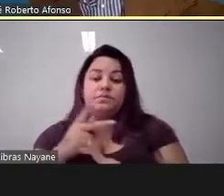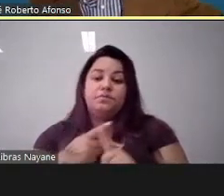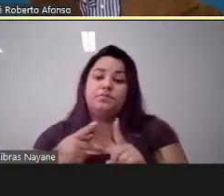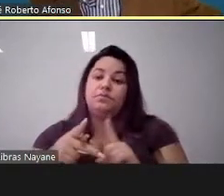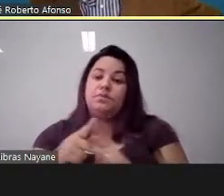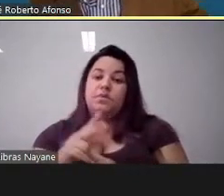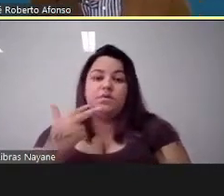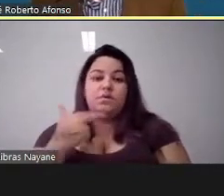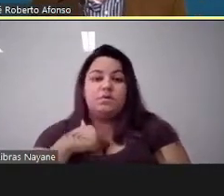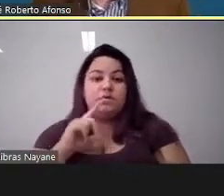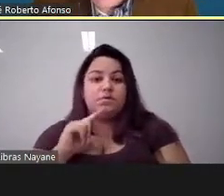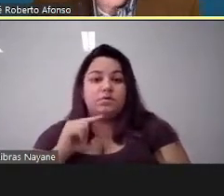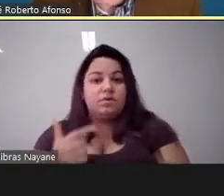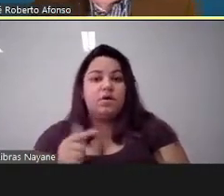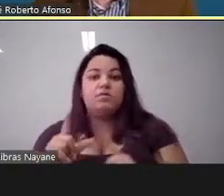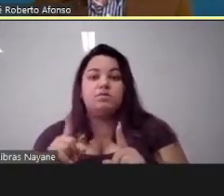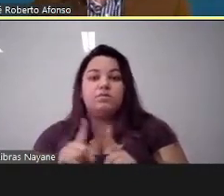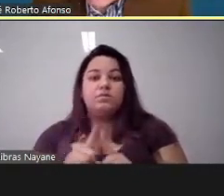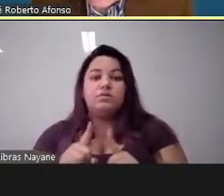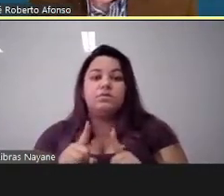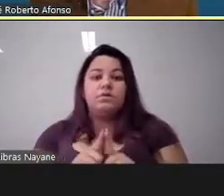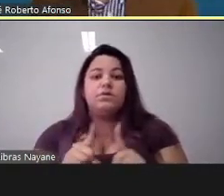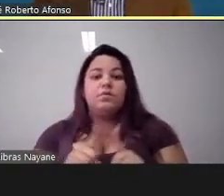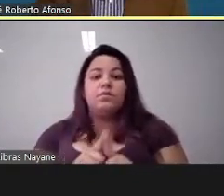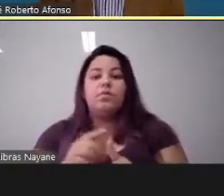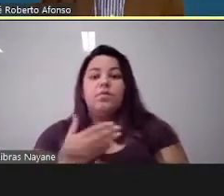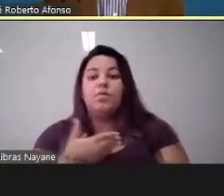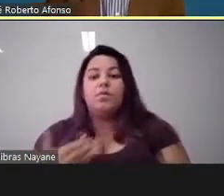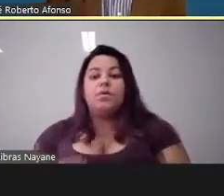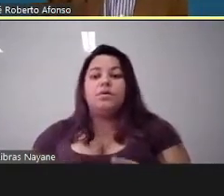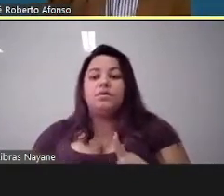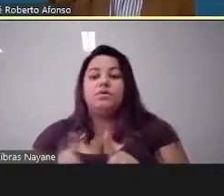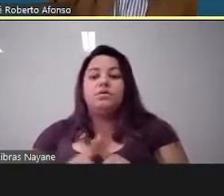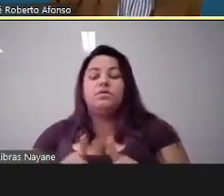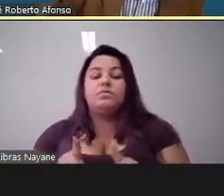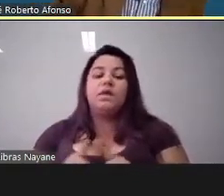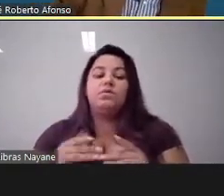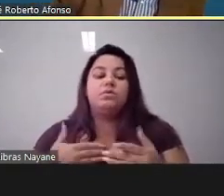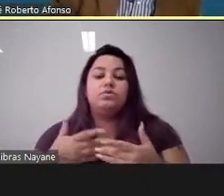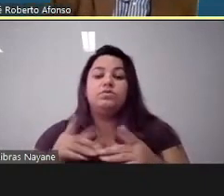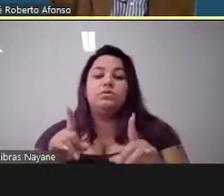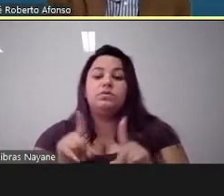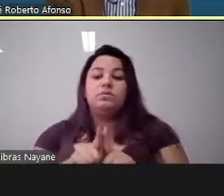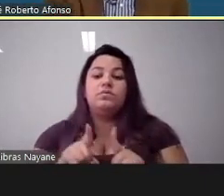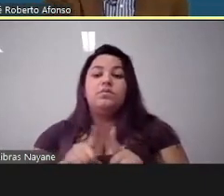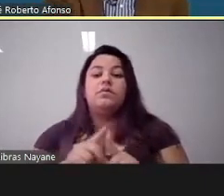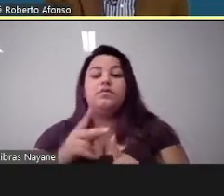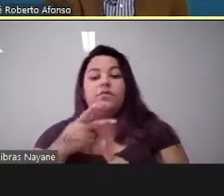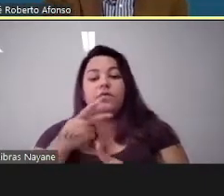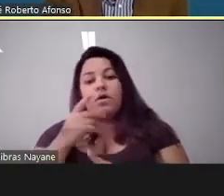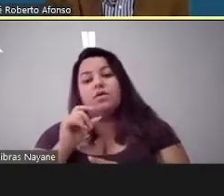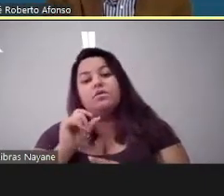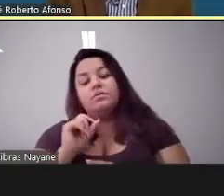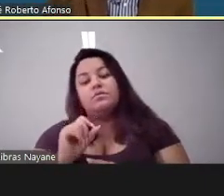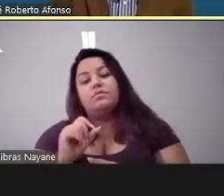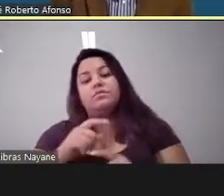good number of these contributors, they do not speak to the different